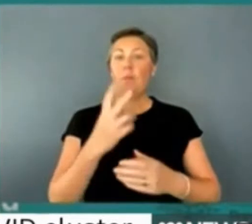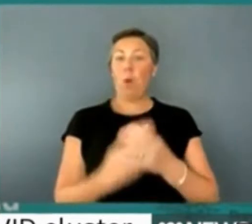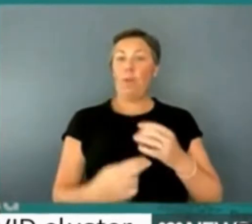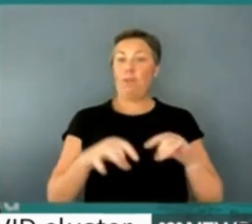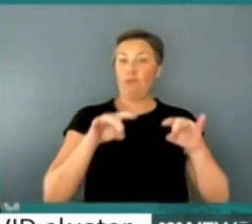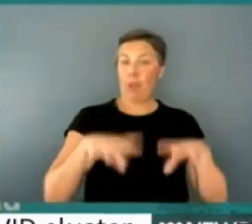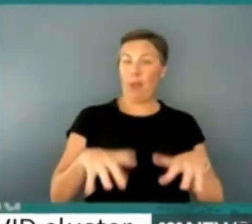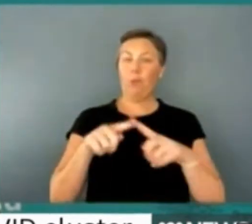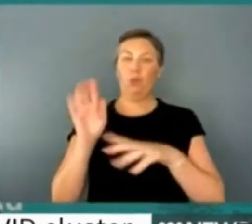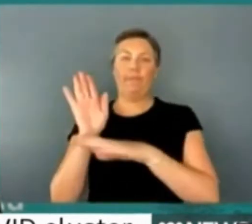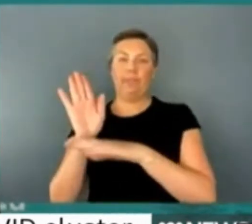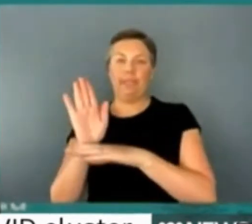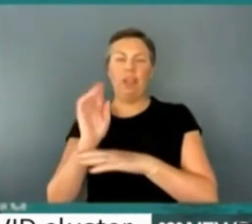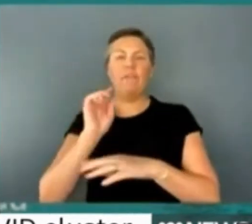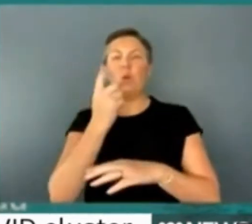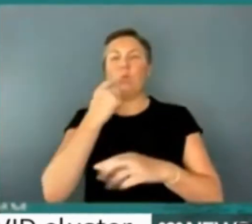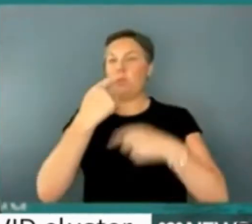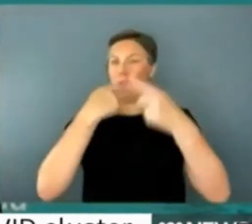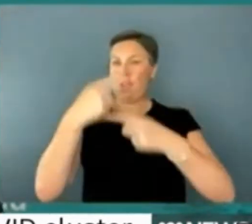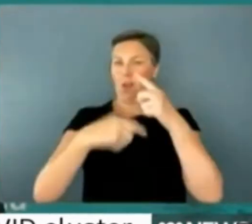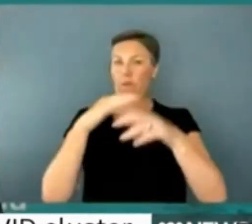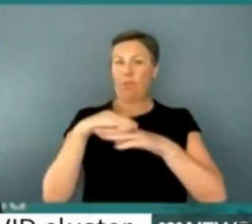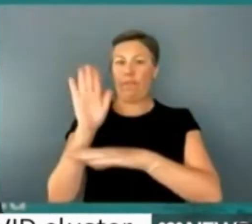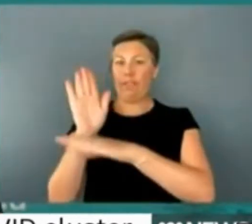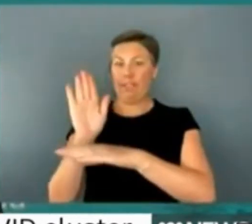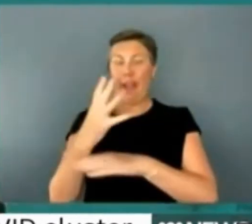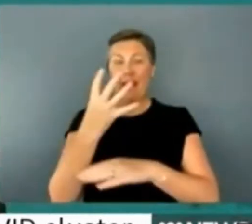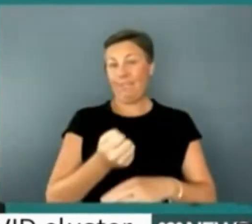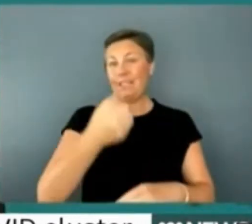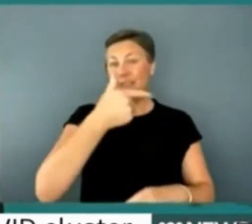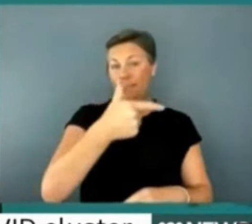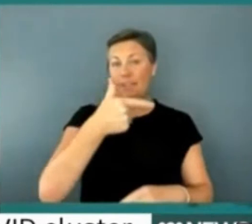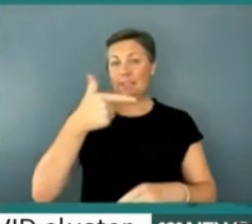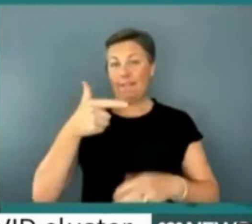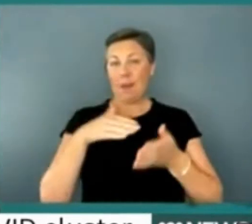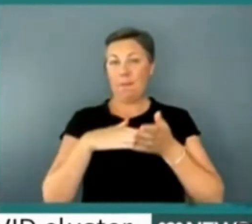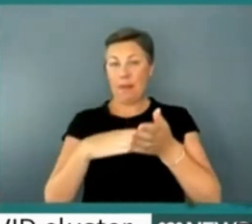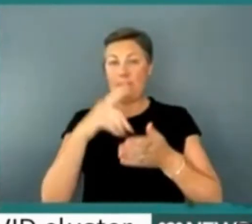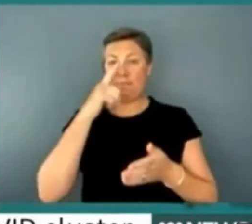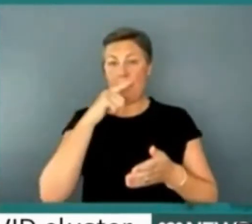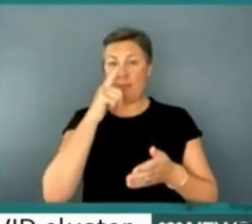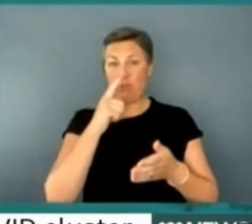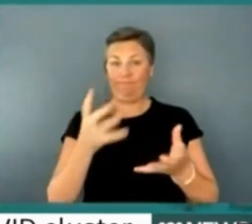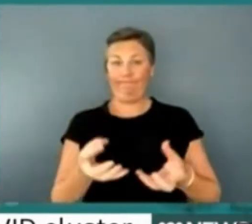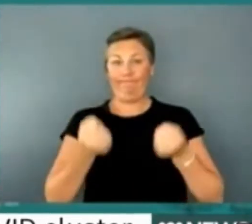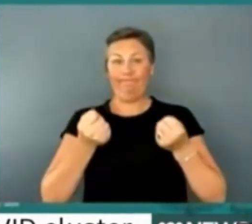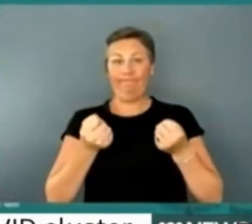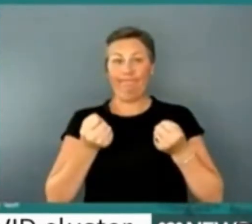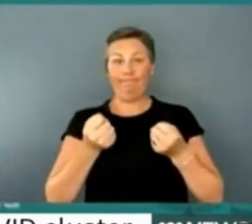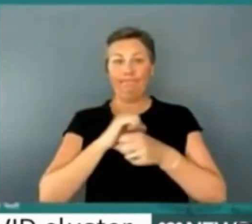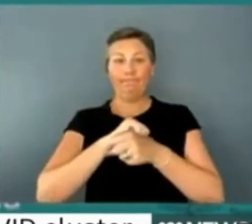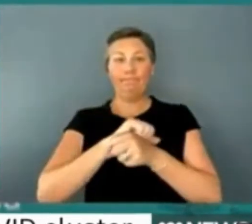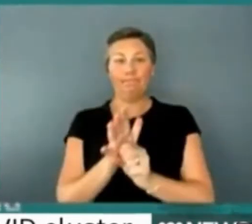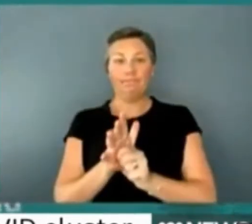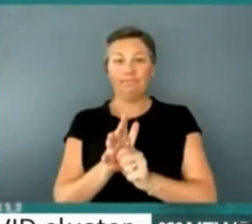international first. There are over 77 million people that have been diagnosed with this disease